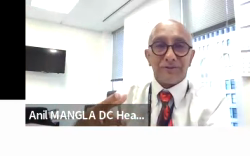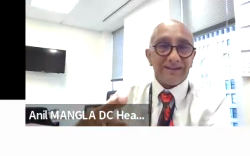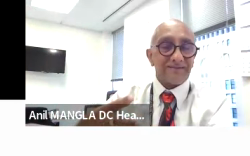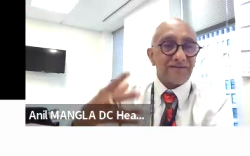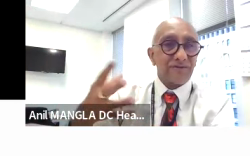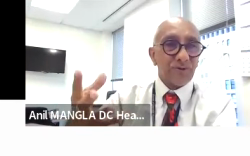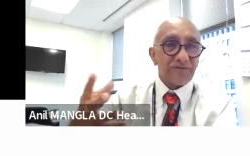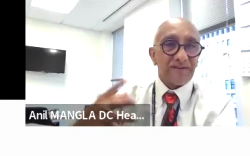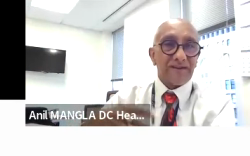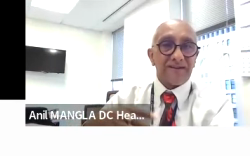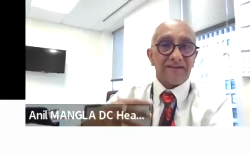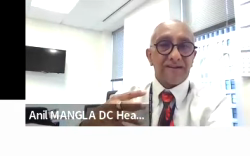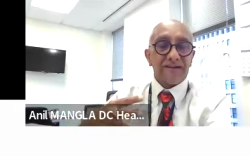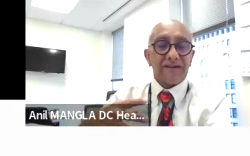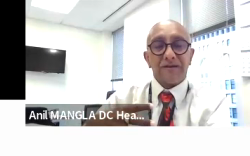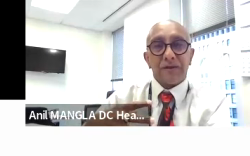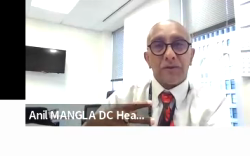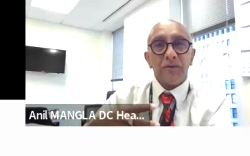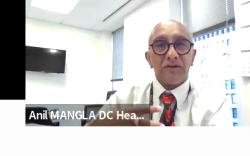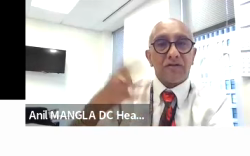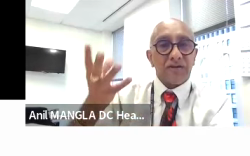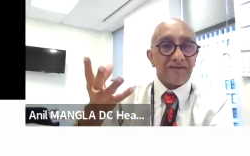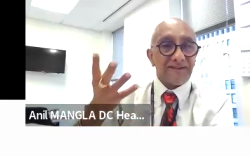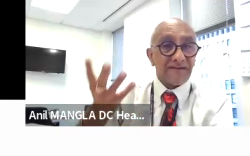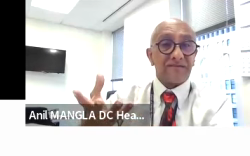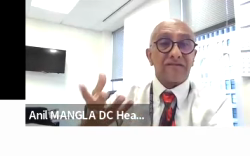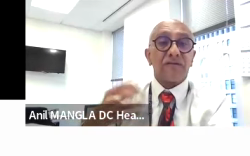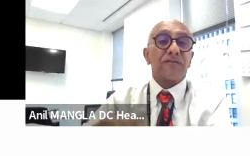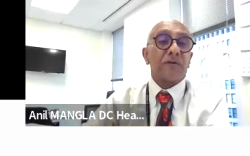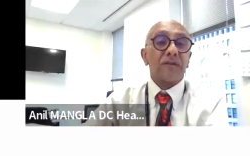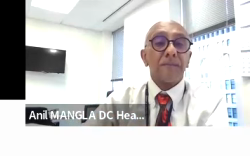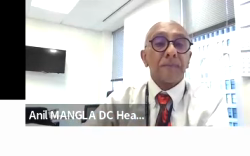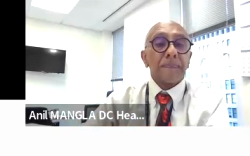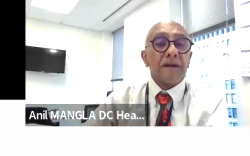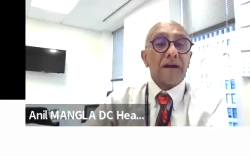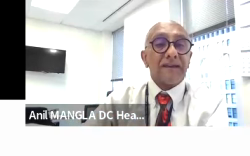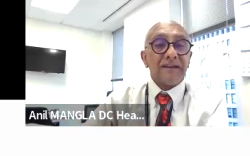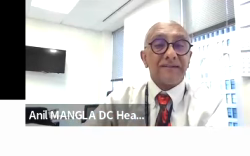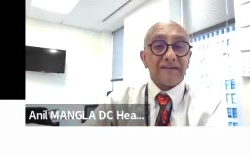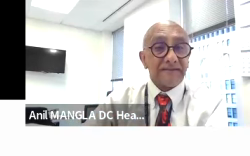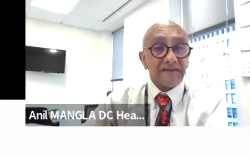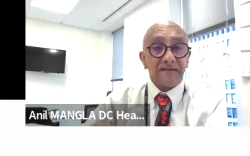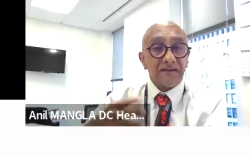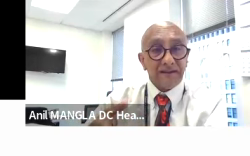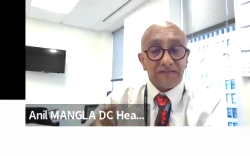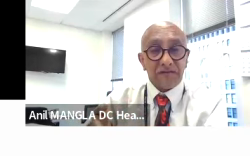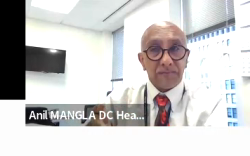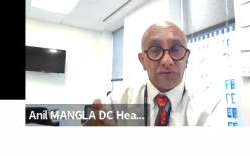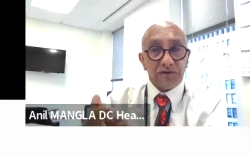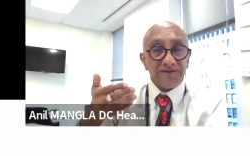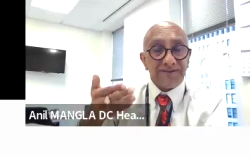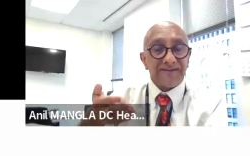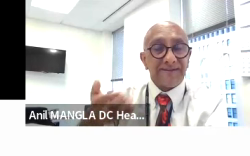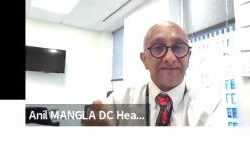especially when you're looking at schools and congregate settings and so forth. Getting tested, again,